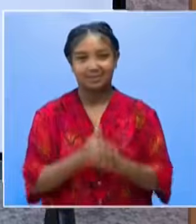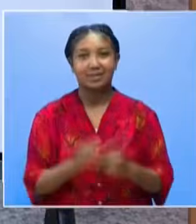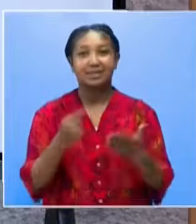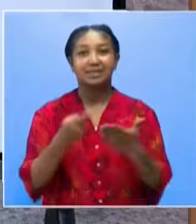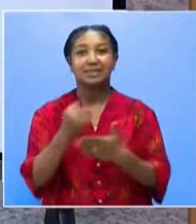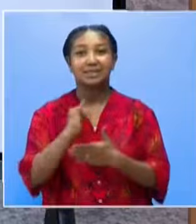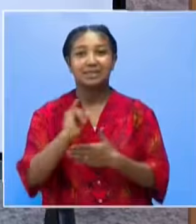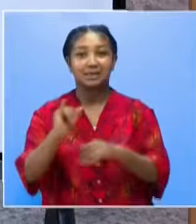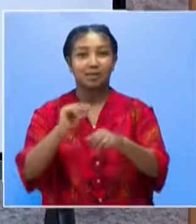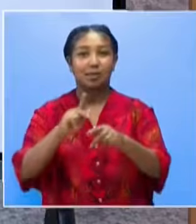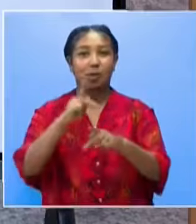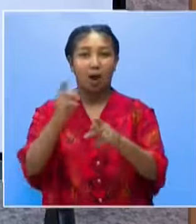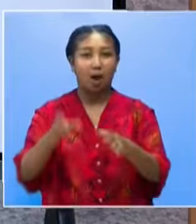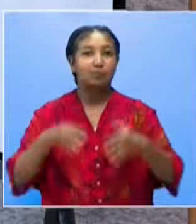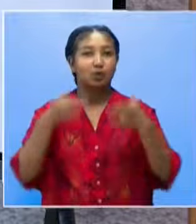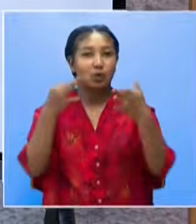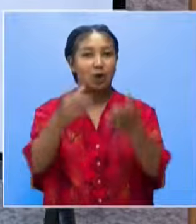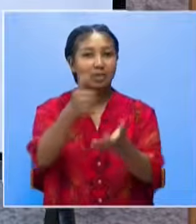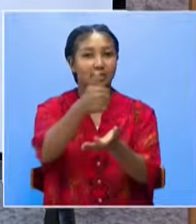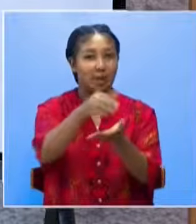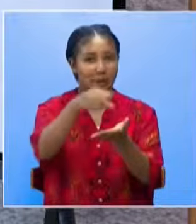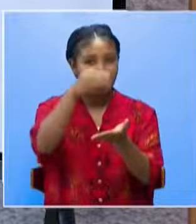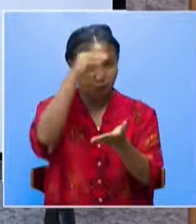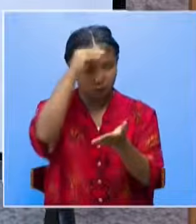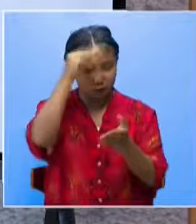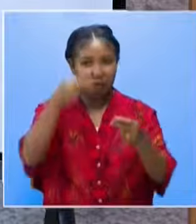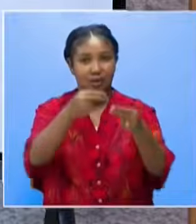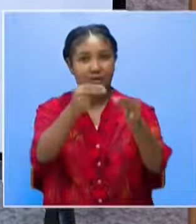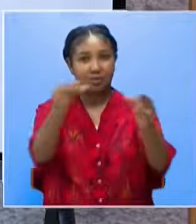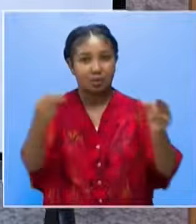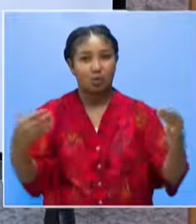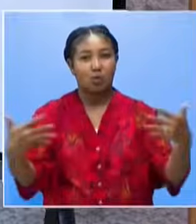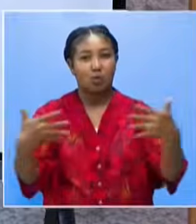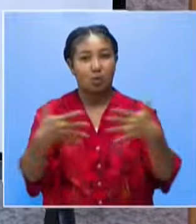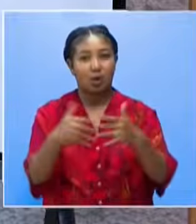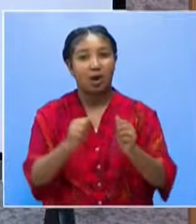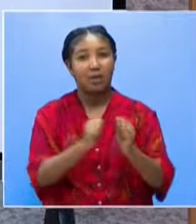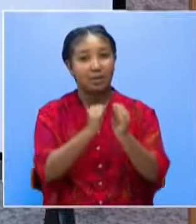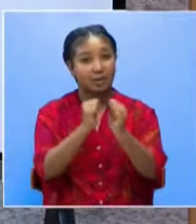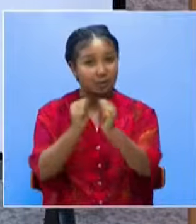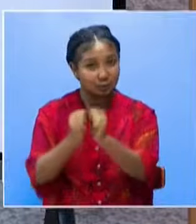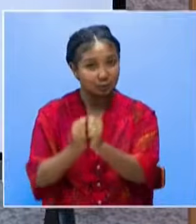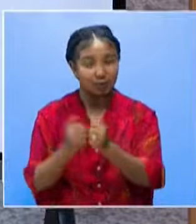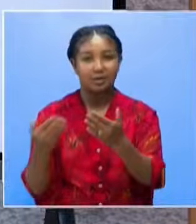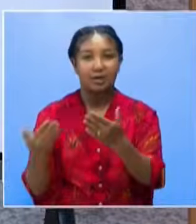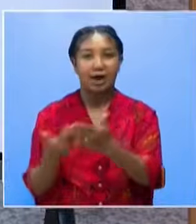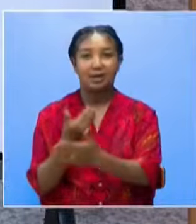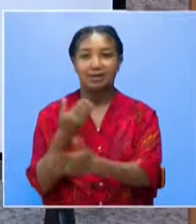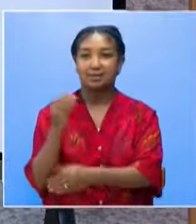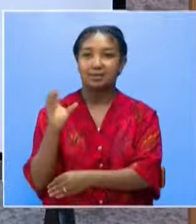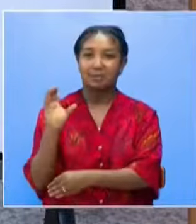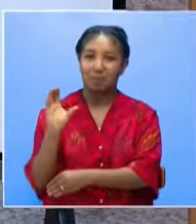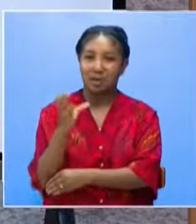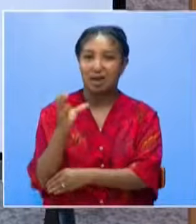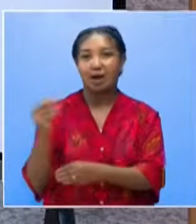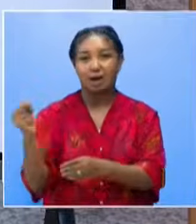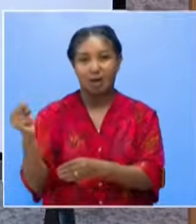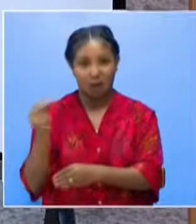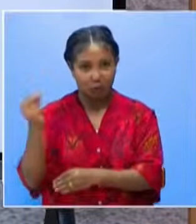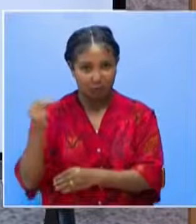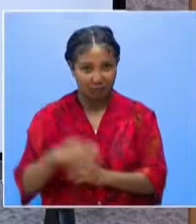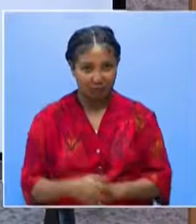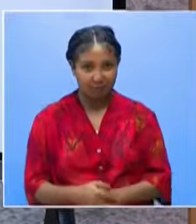This program is brought to you by City Government of Addis Ababa Education Bureau in collaboration with Addis Media